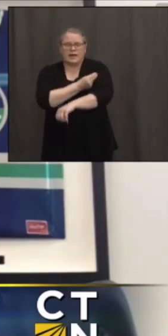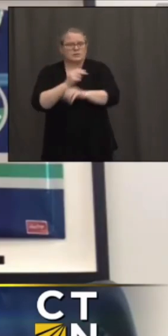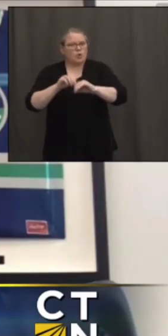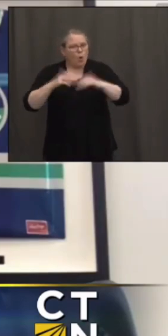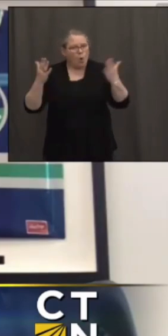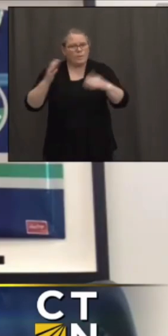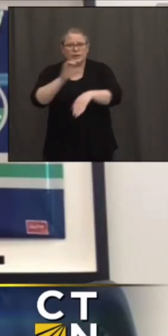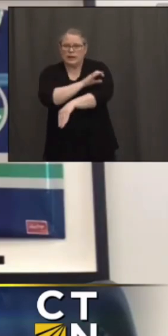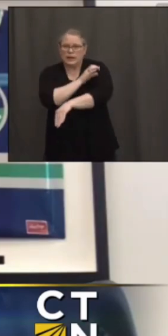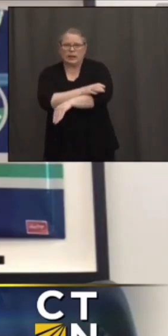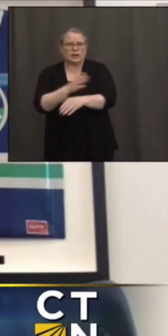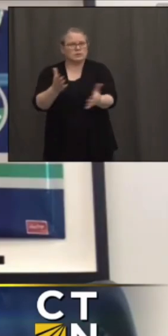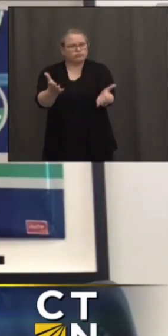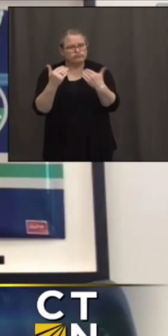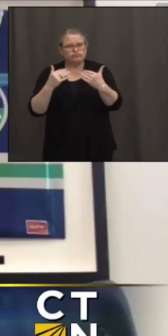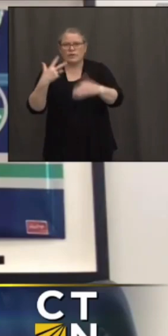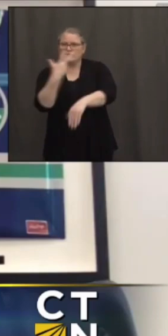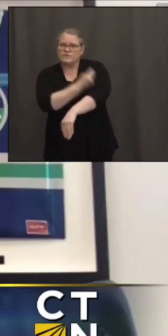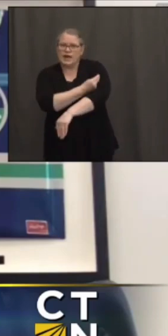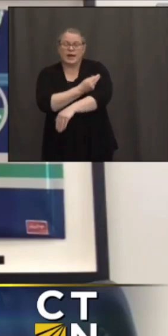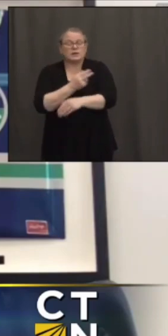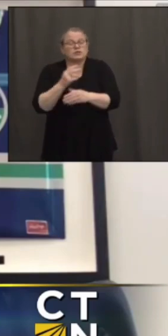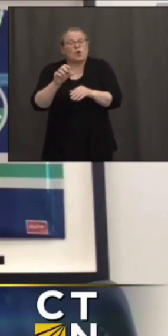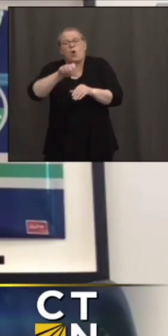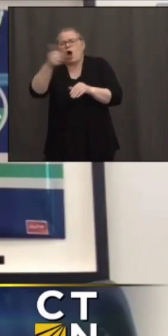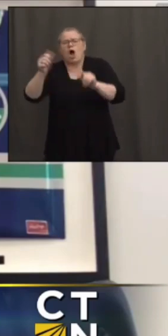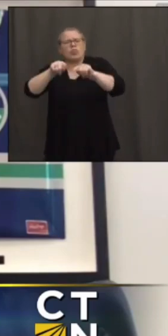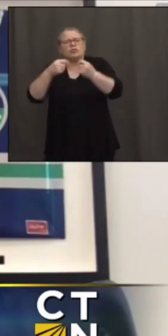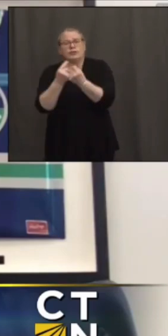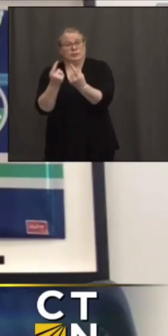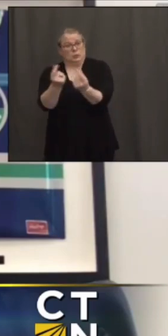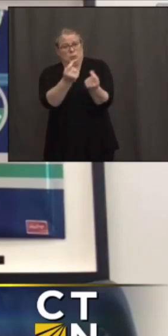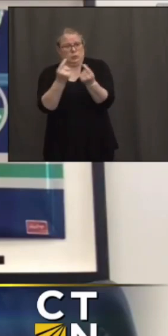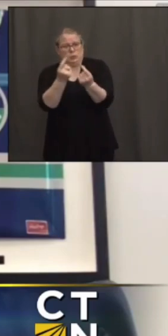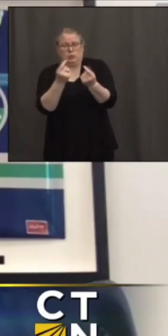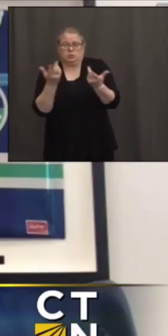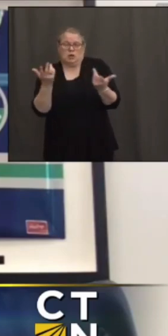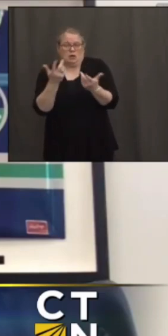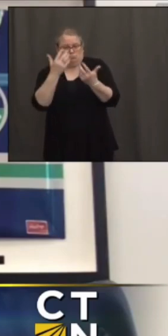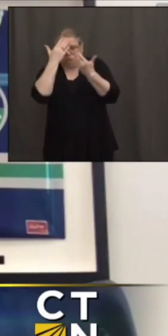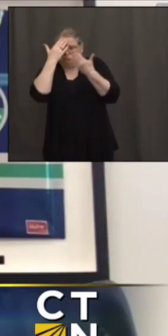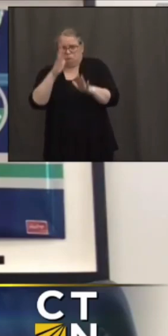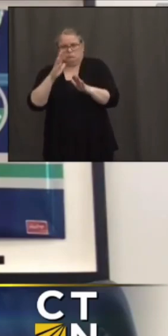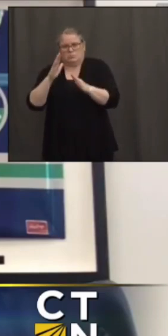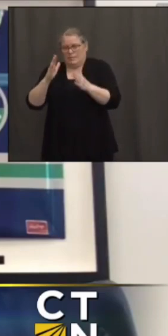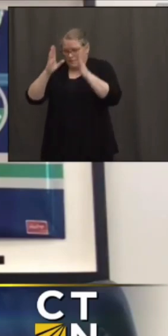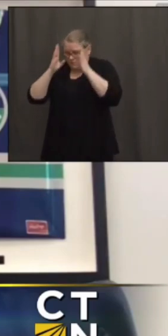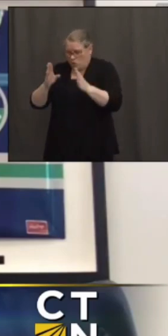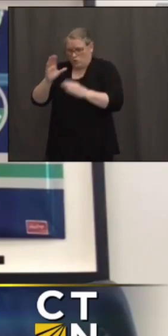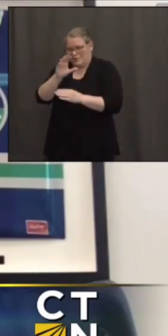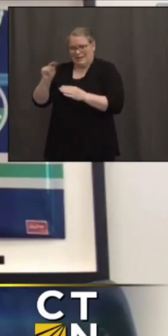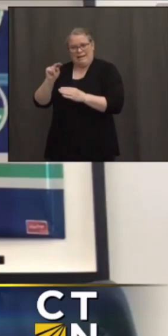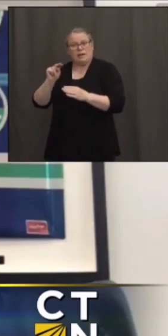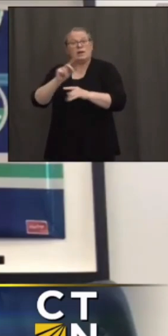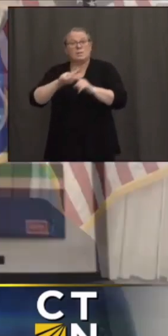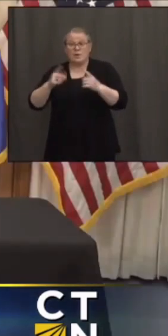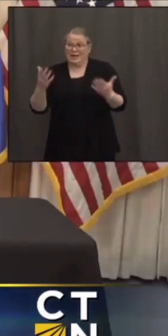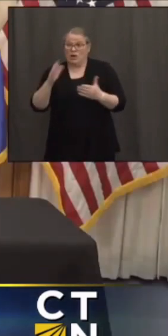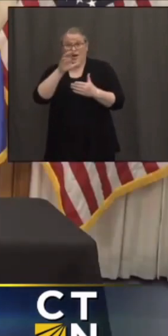it is. So with regards to what other teams are doing, we don't know. We focus on Connecticut, but Connecticut's hitting a home